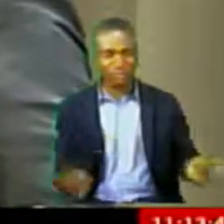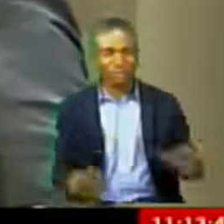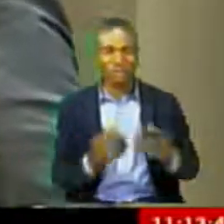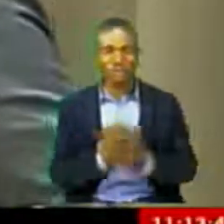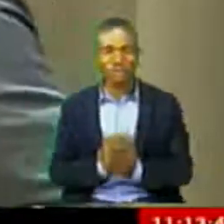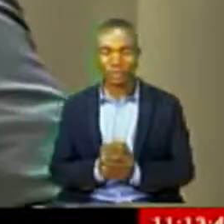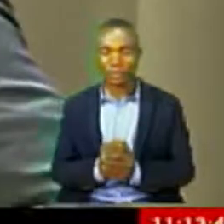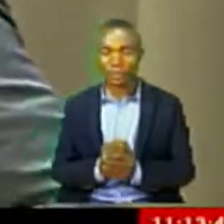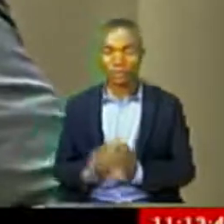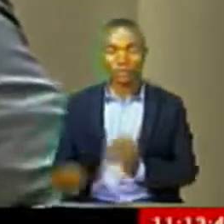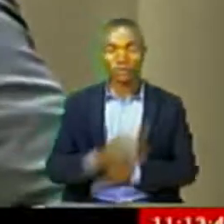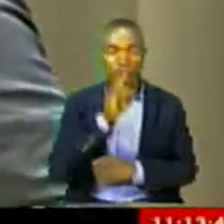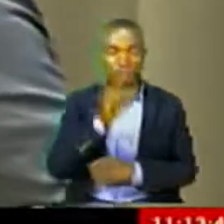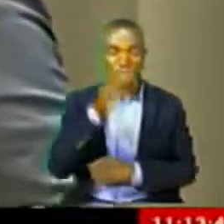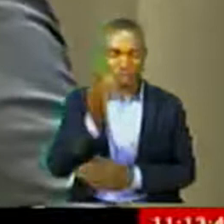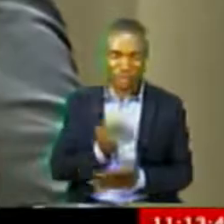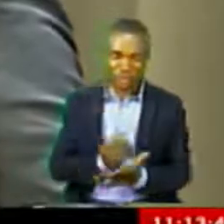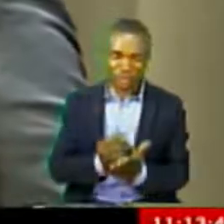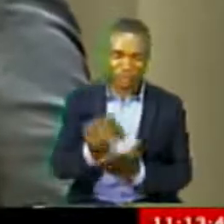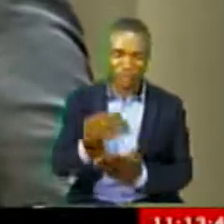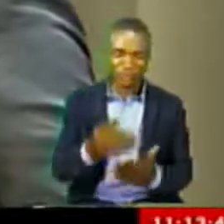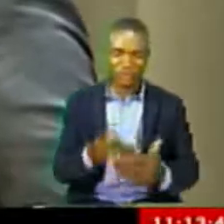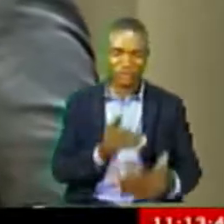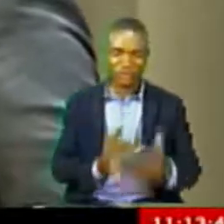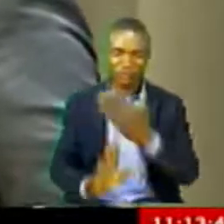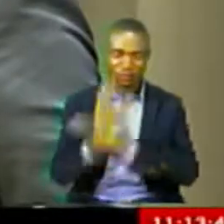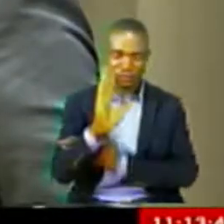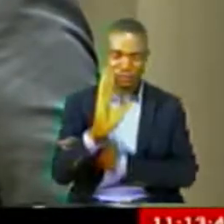And then will be justified.